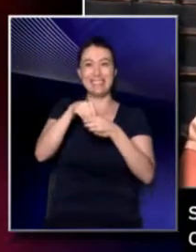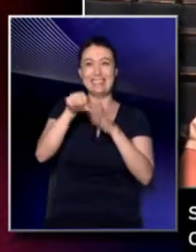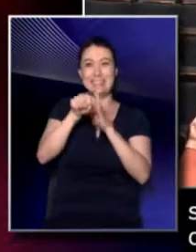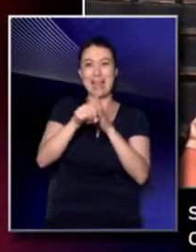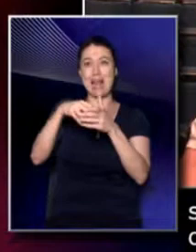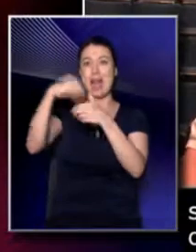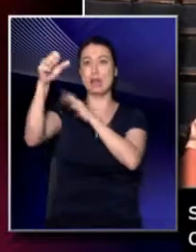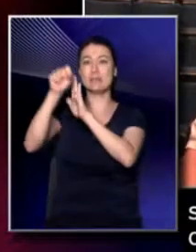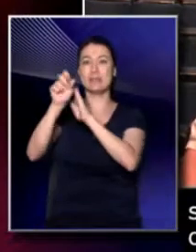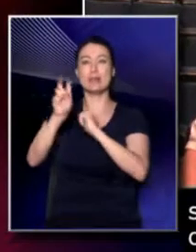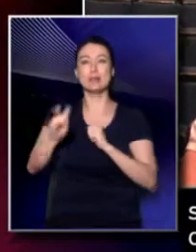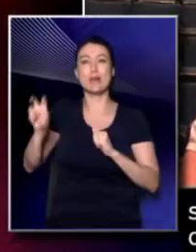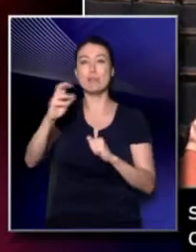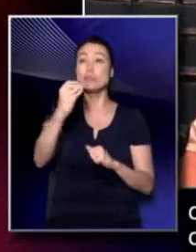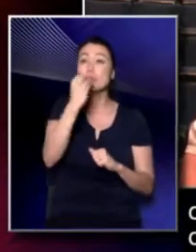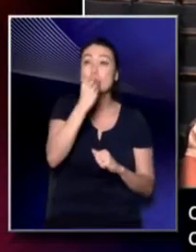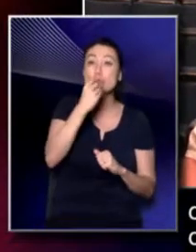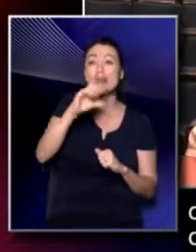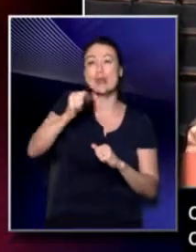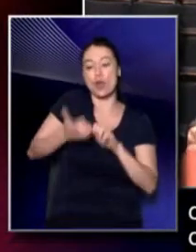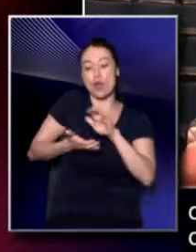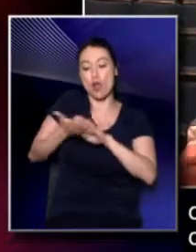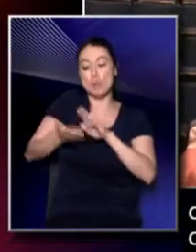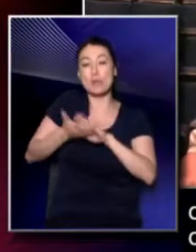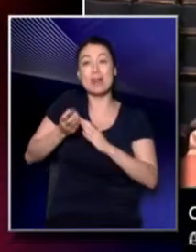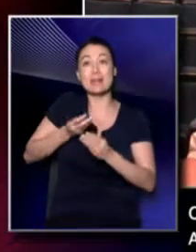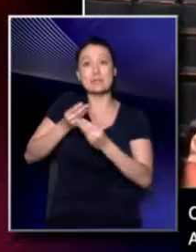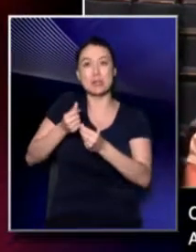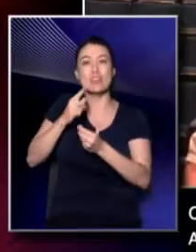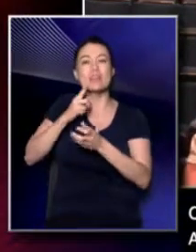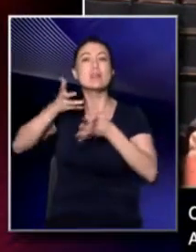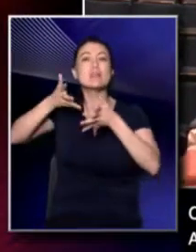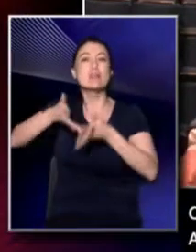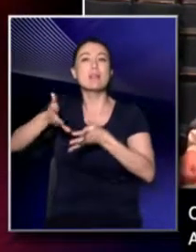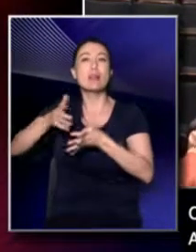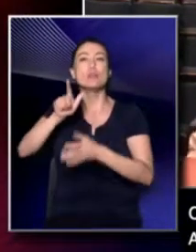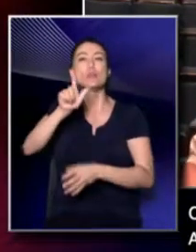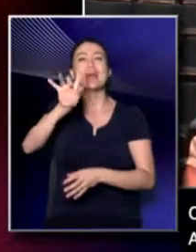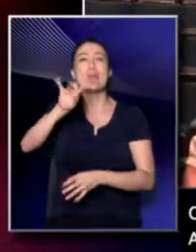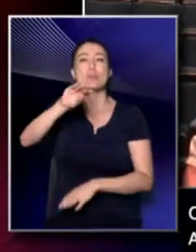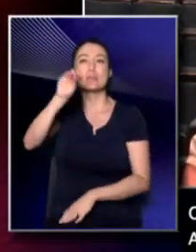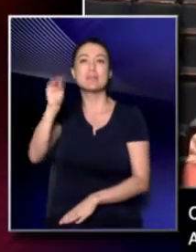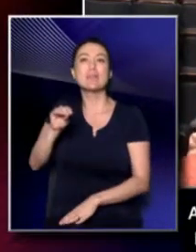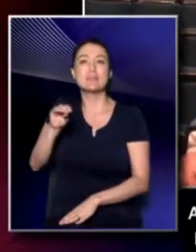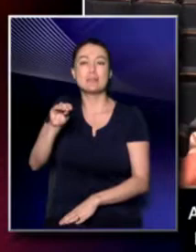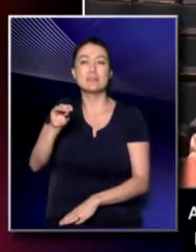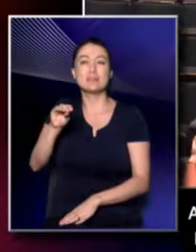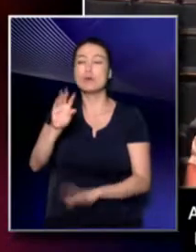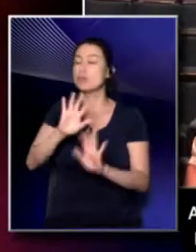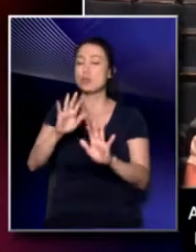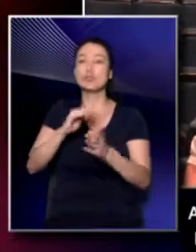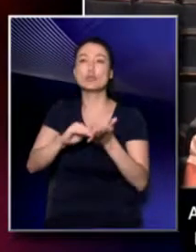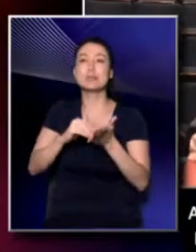food and other operating expenditures make up the remaining 20%